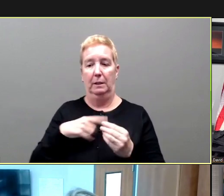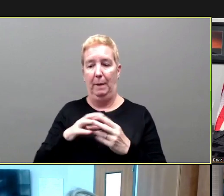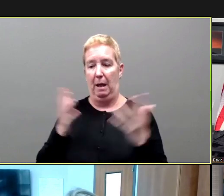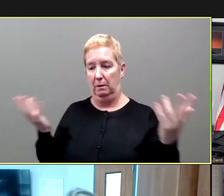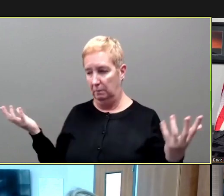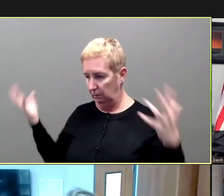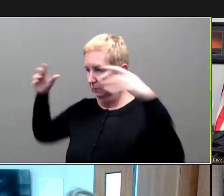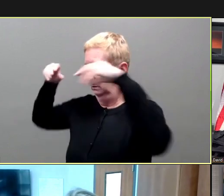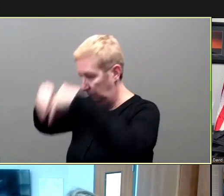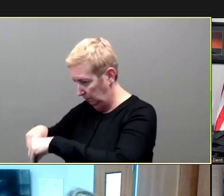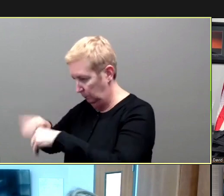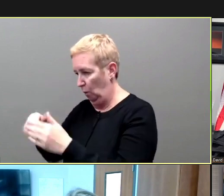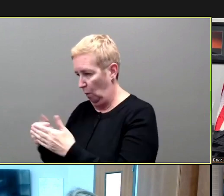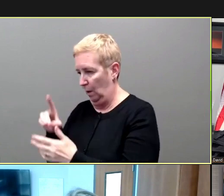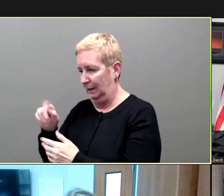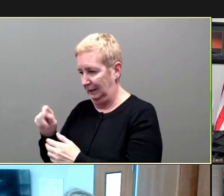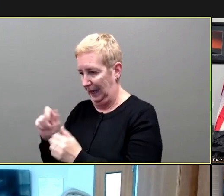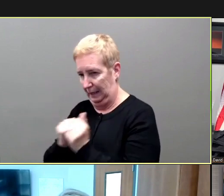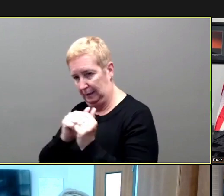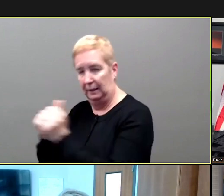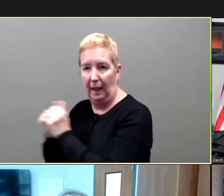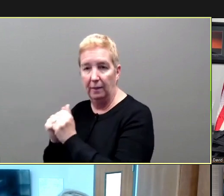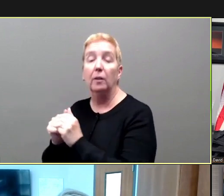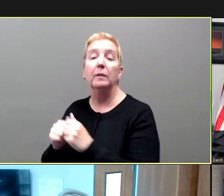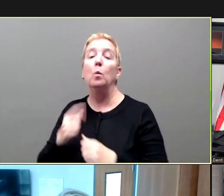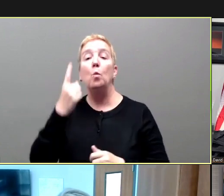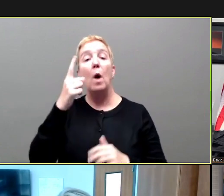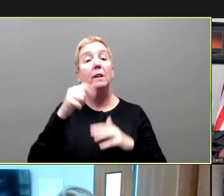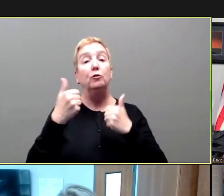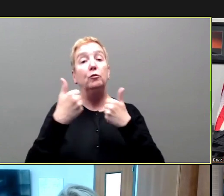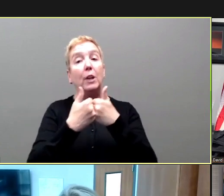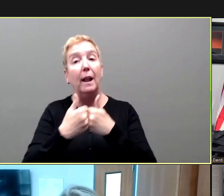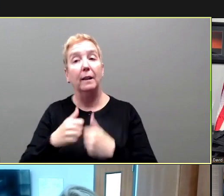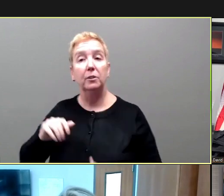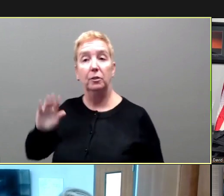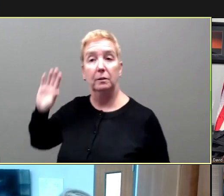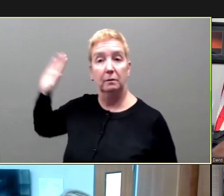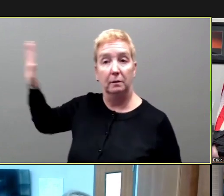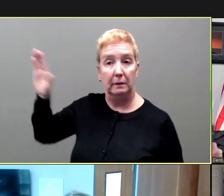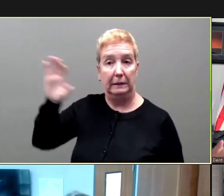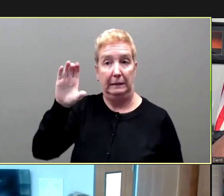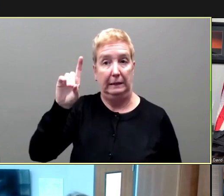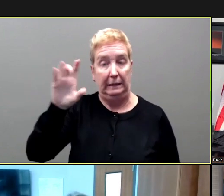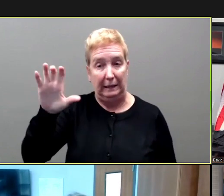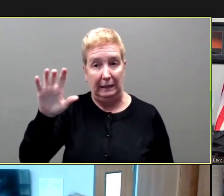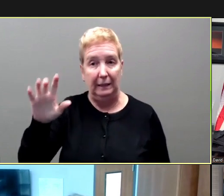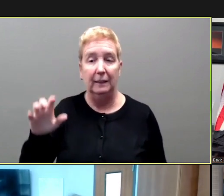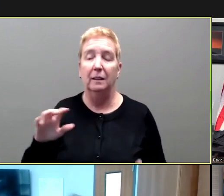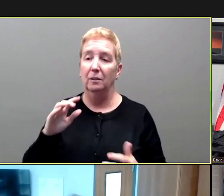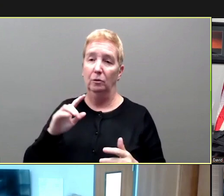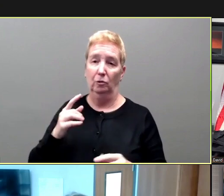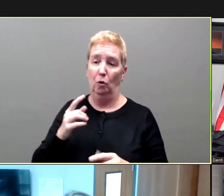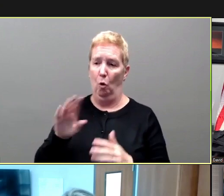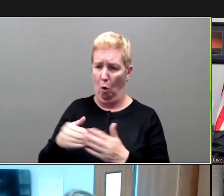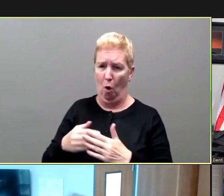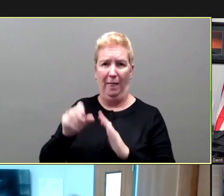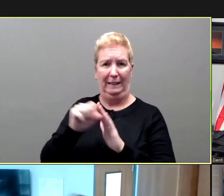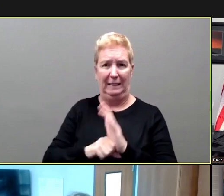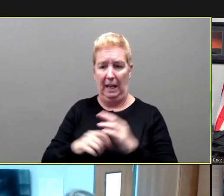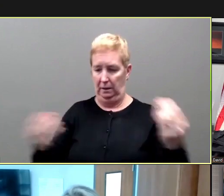of the challenges CDC has is related to all the states submit data, but they have